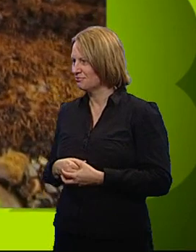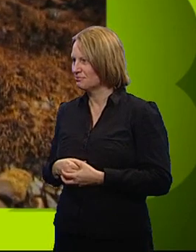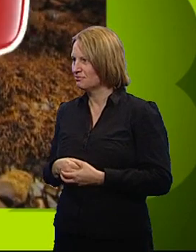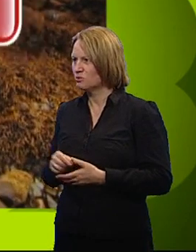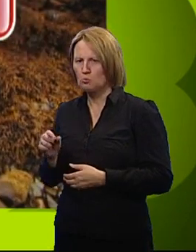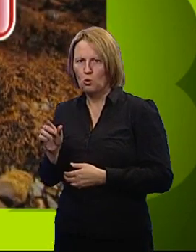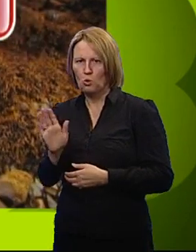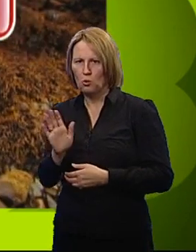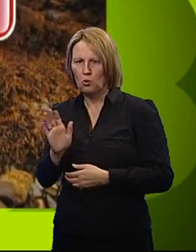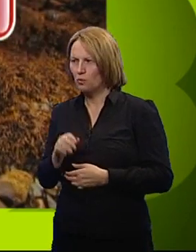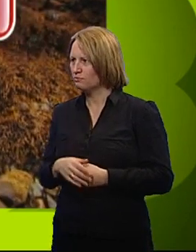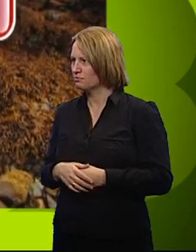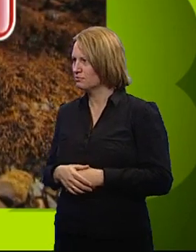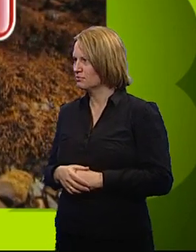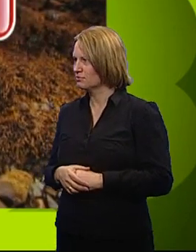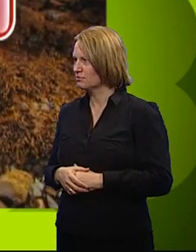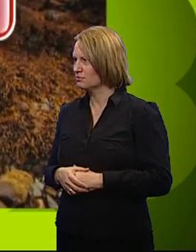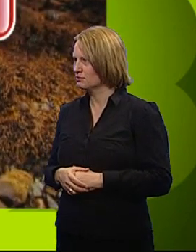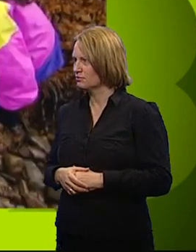small ones.